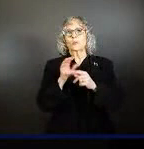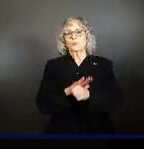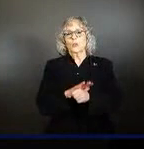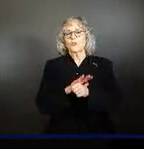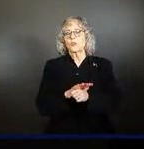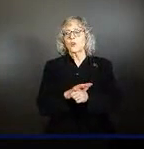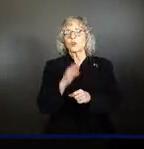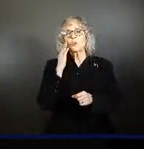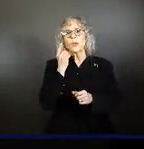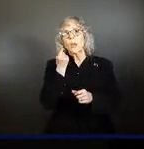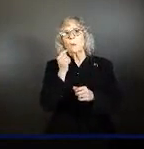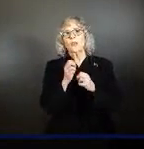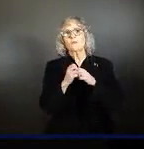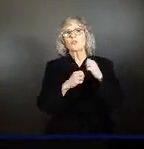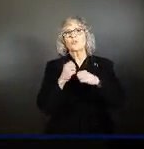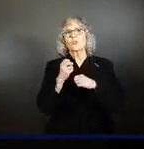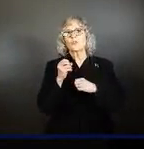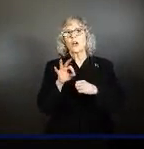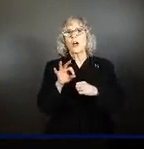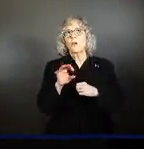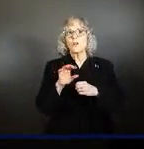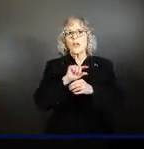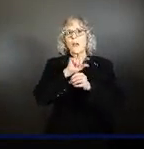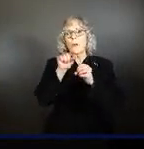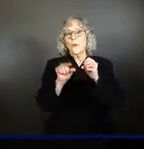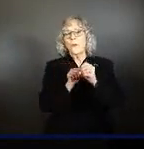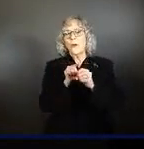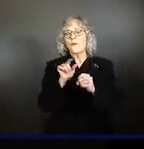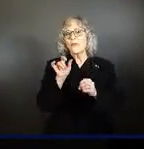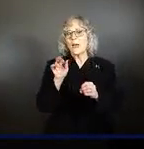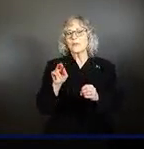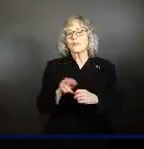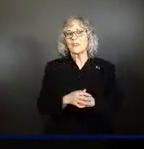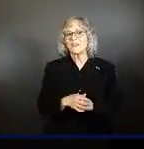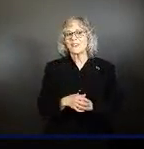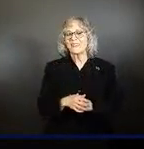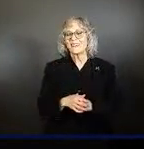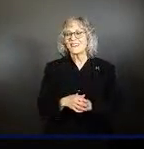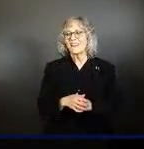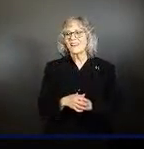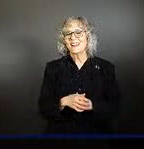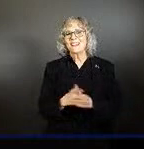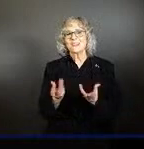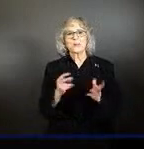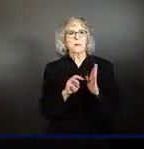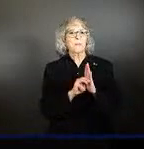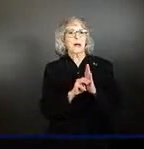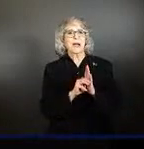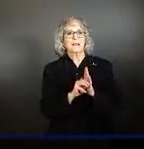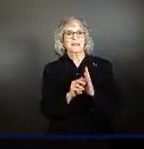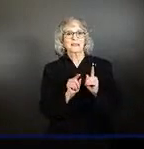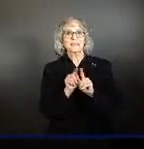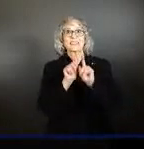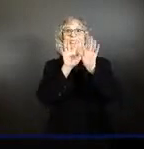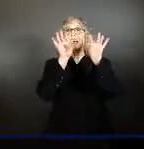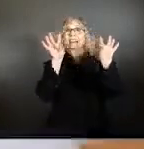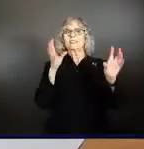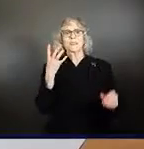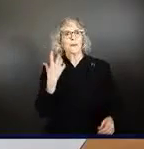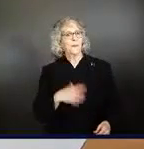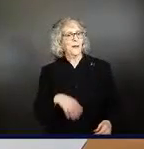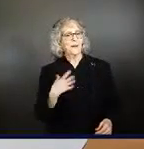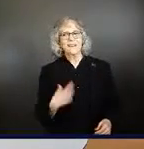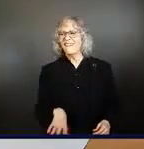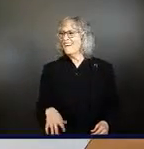the structure of the atmosphere. So yes, that's the kind of information you get from modeling data like this. That is